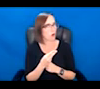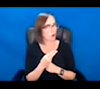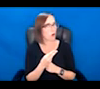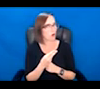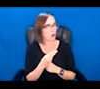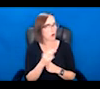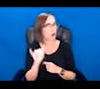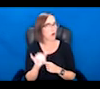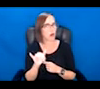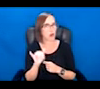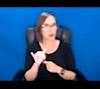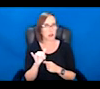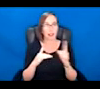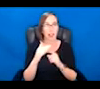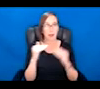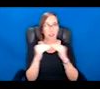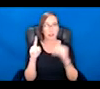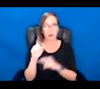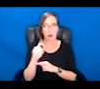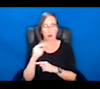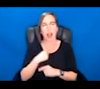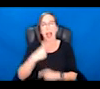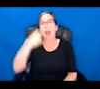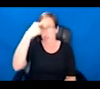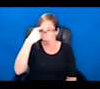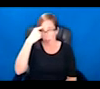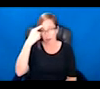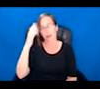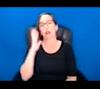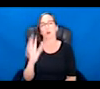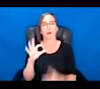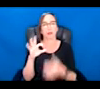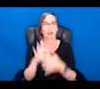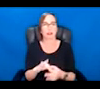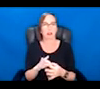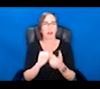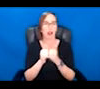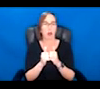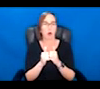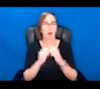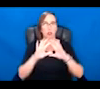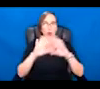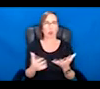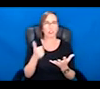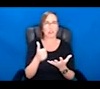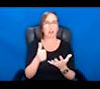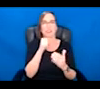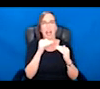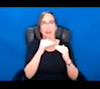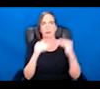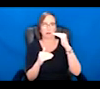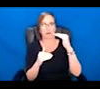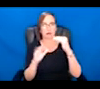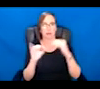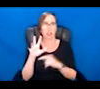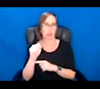Justice 101. I thought this was going to be about the climate of injustice in the world." Another session I did